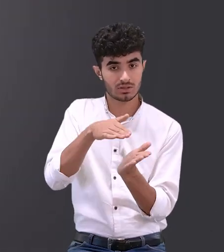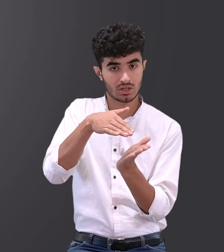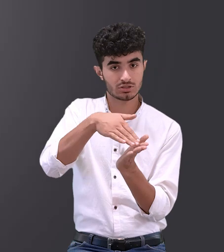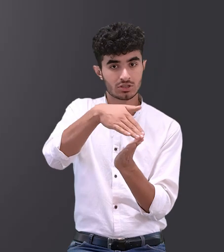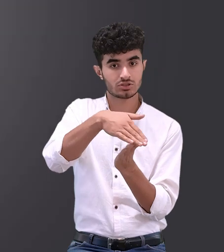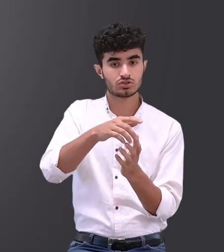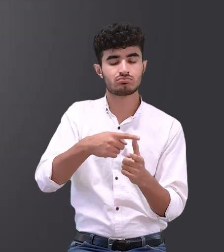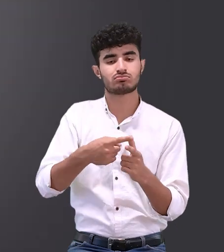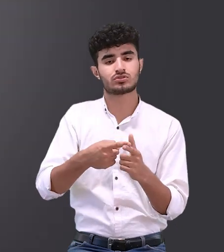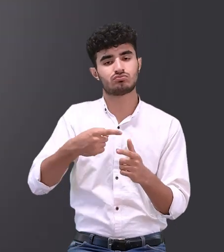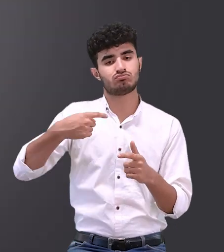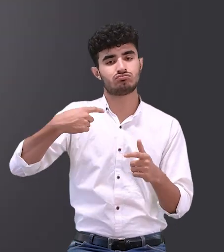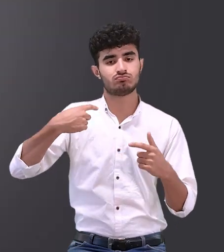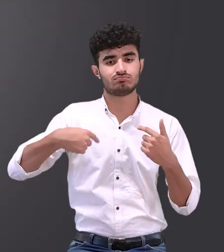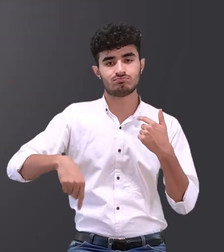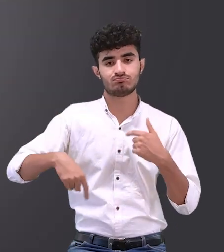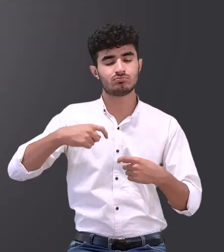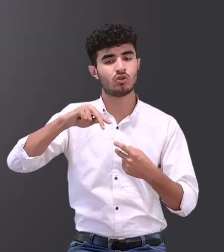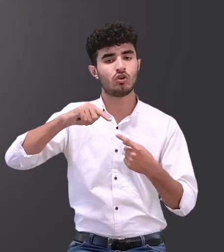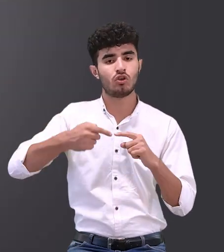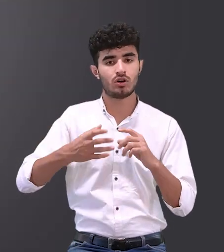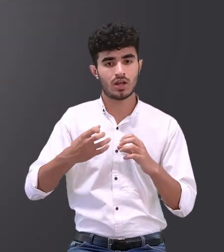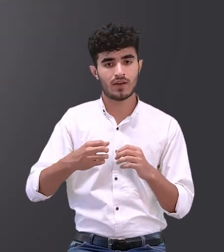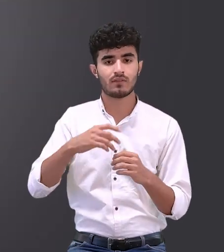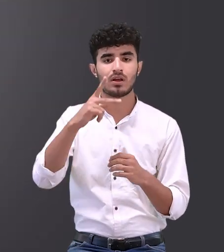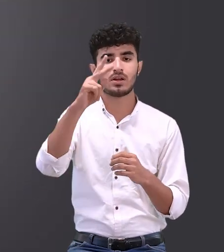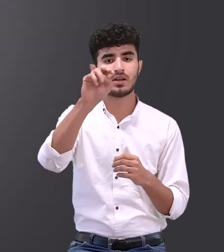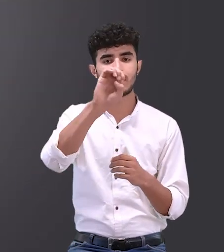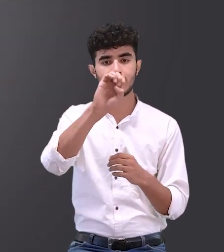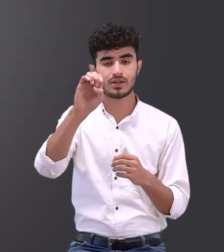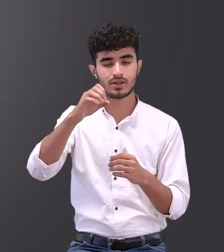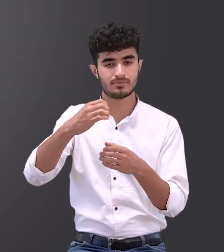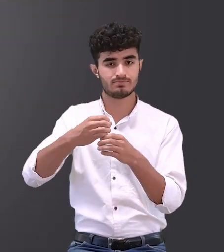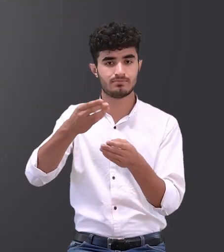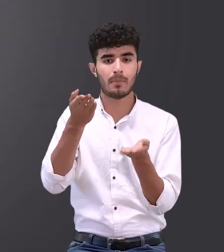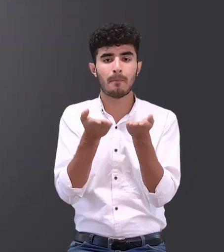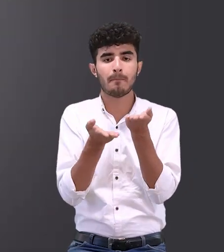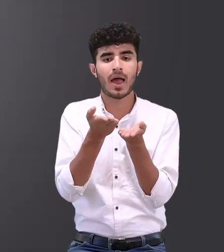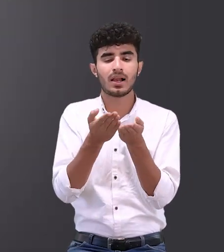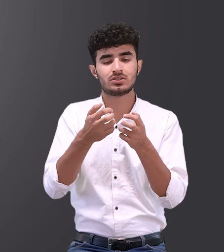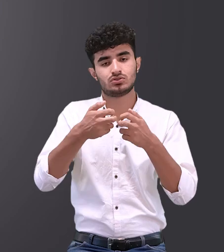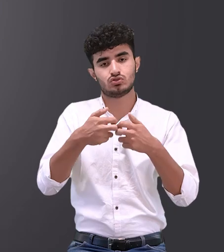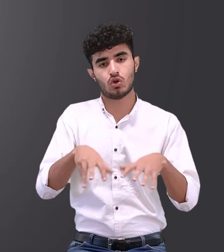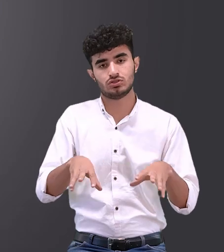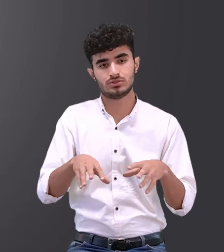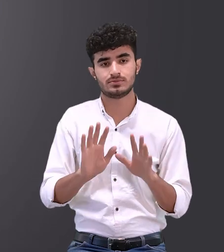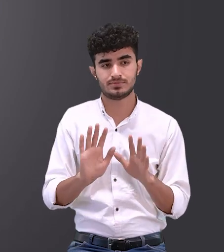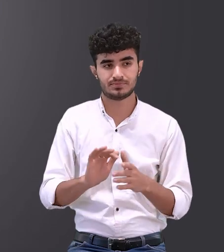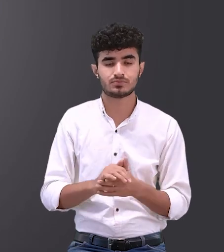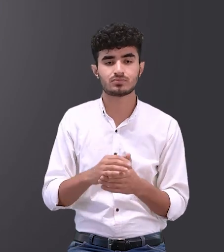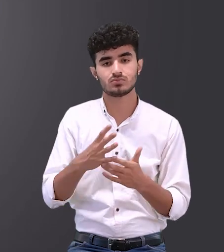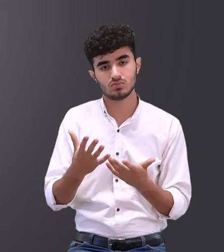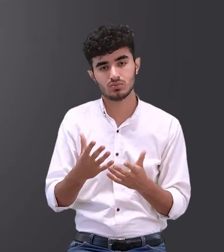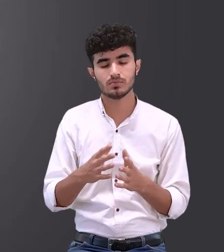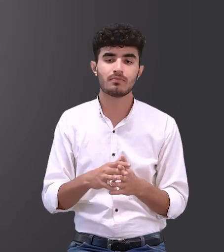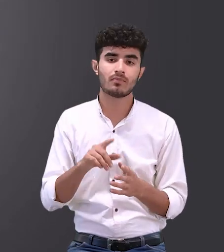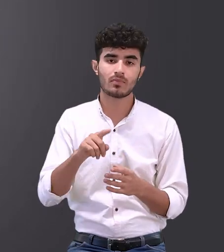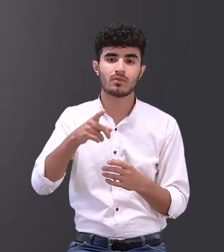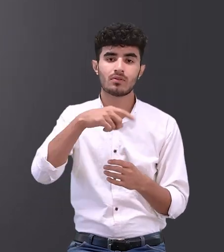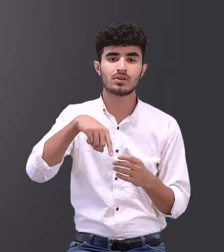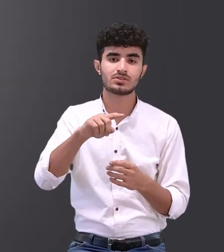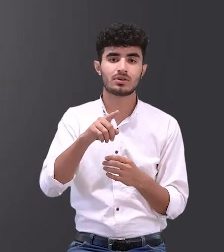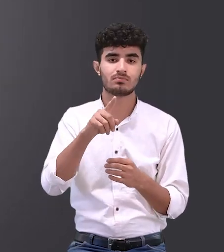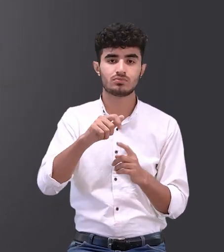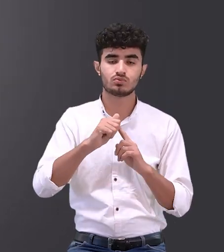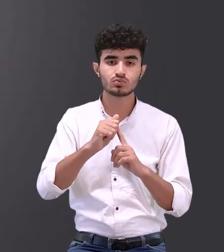ankles collapsed. So the 2 things that you can do, one is that you really splay your toes. And for that, you